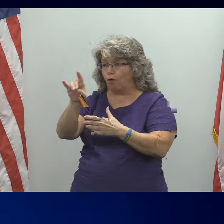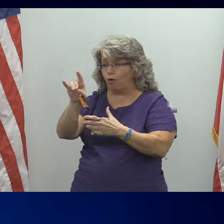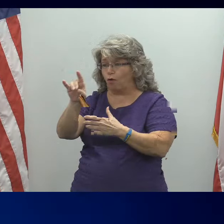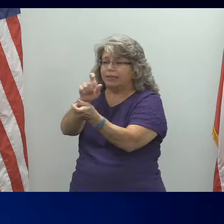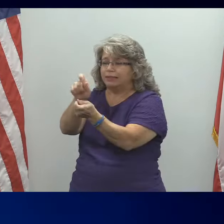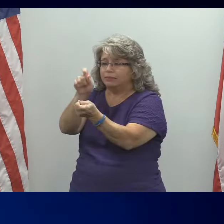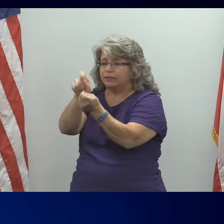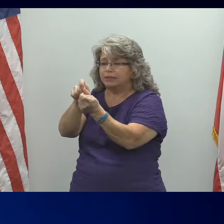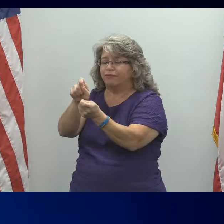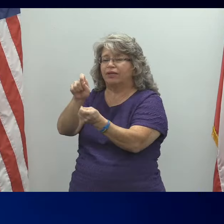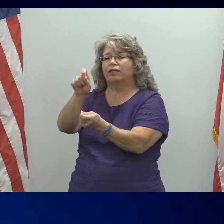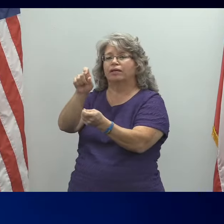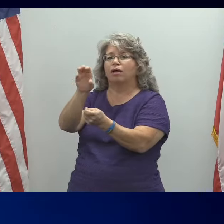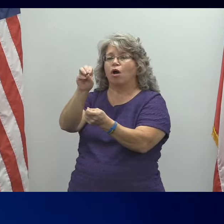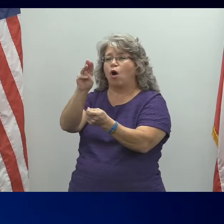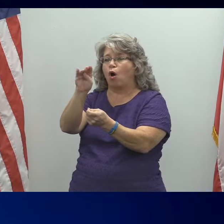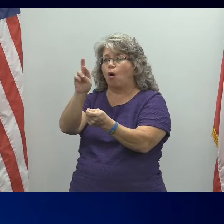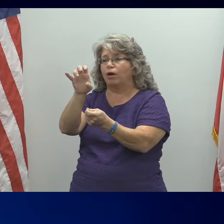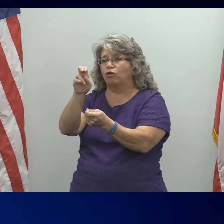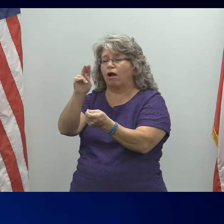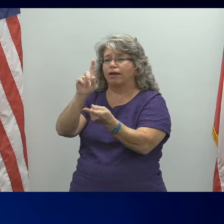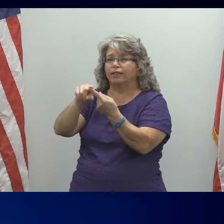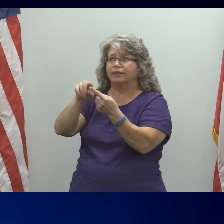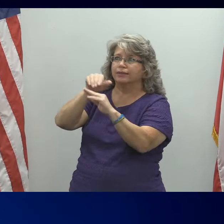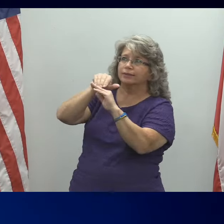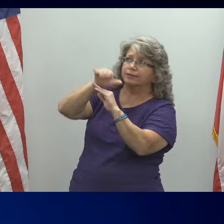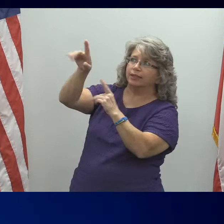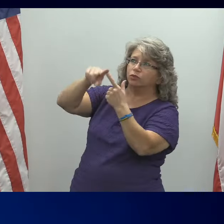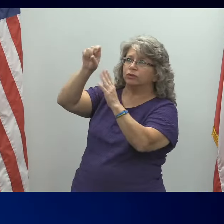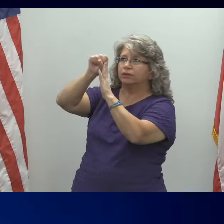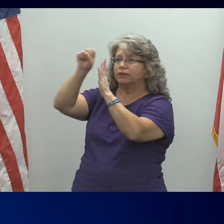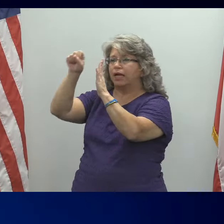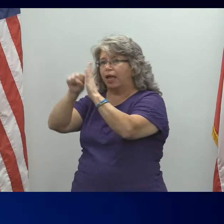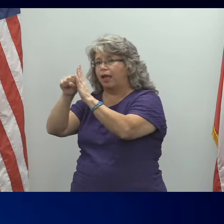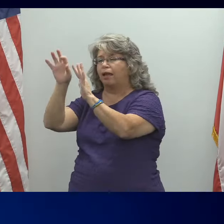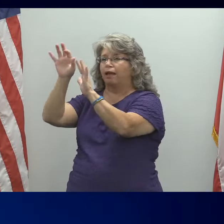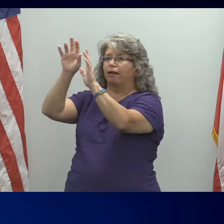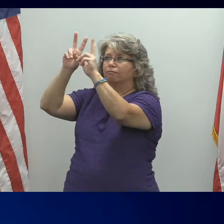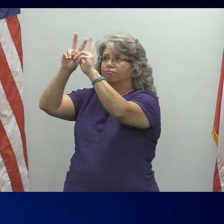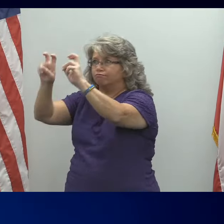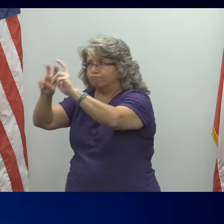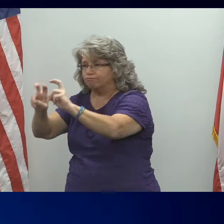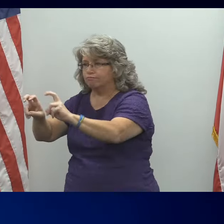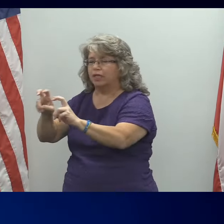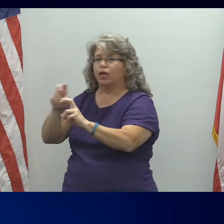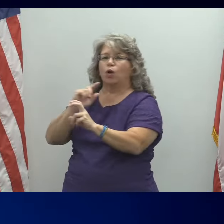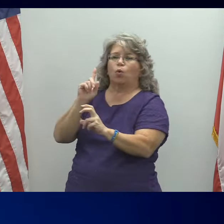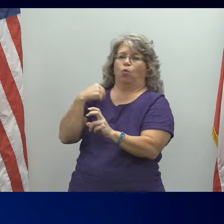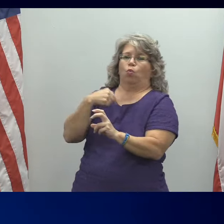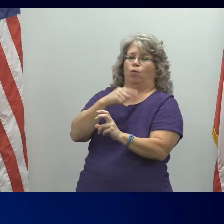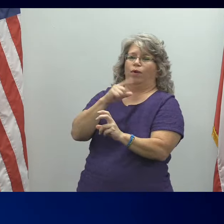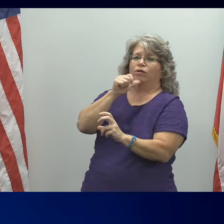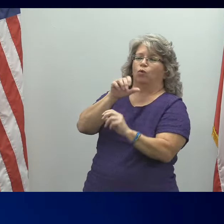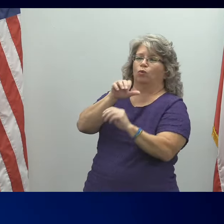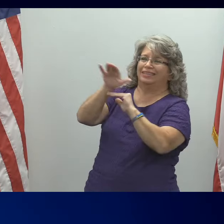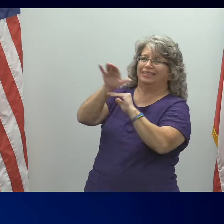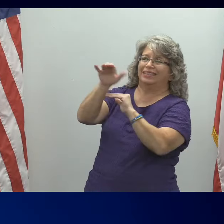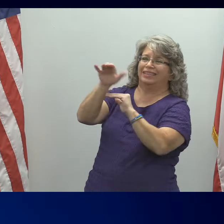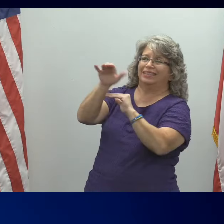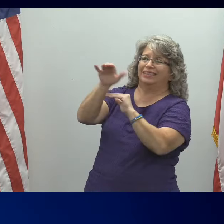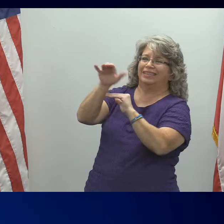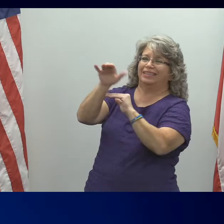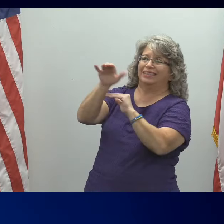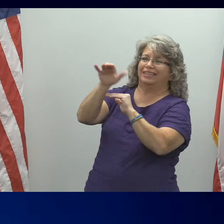send them off for genomics sequencing. And you have to remember that we only send off a very, very small sample of